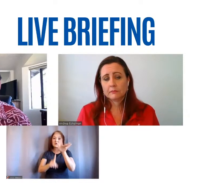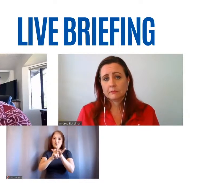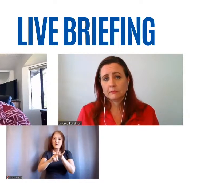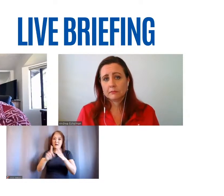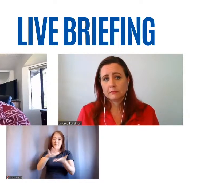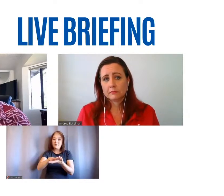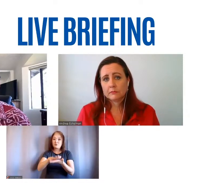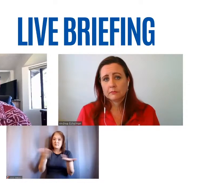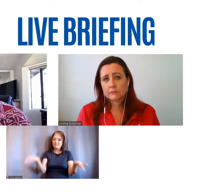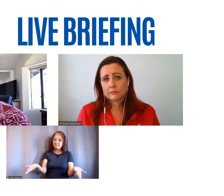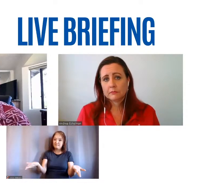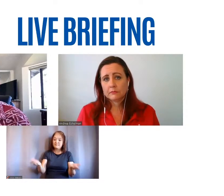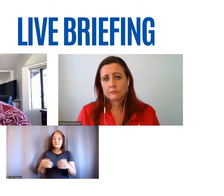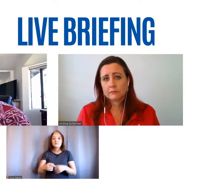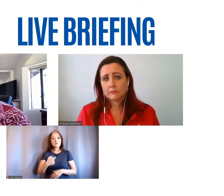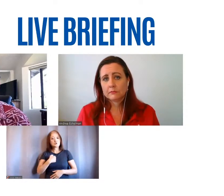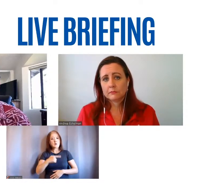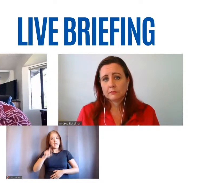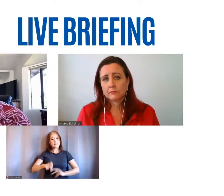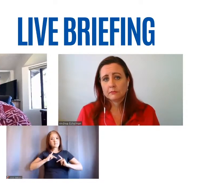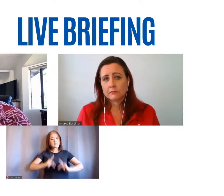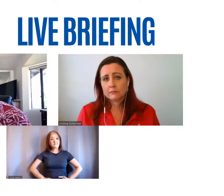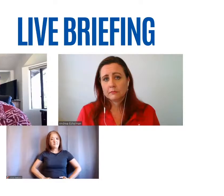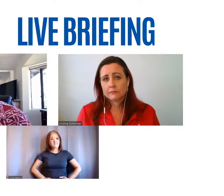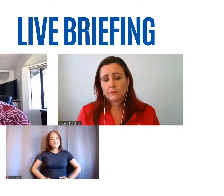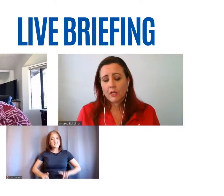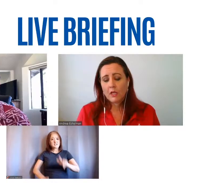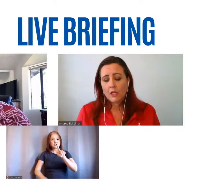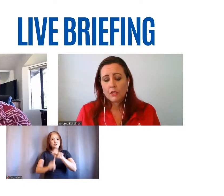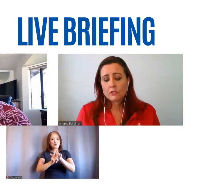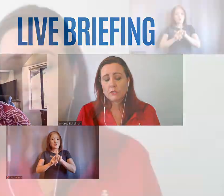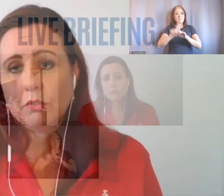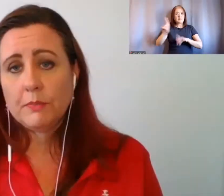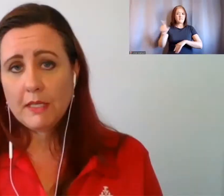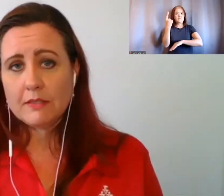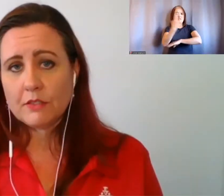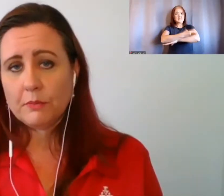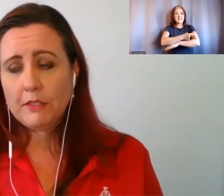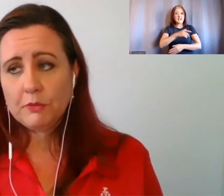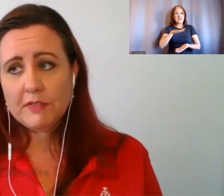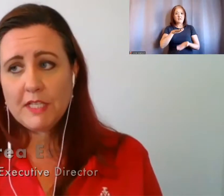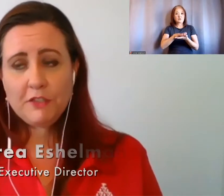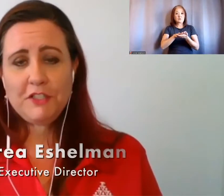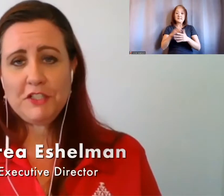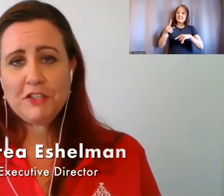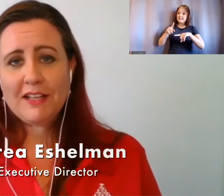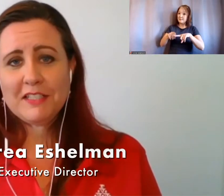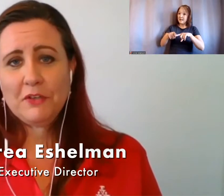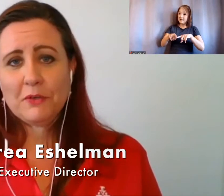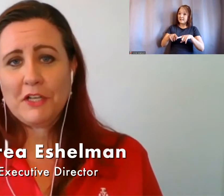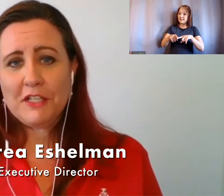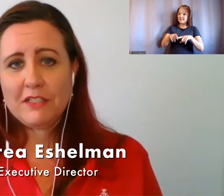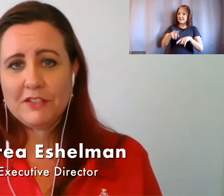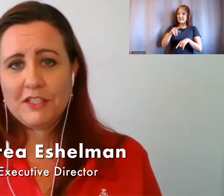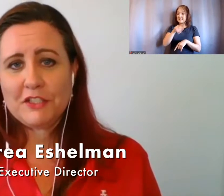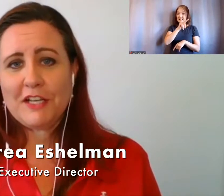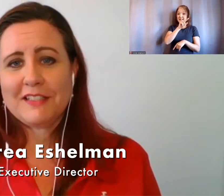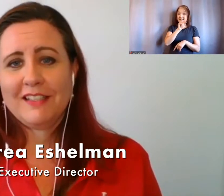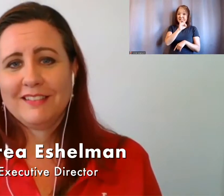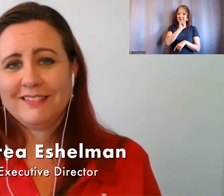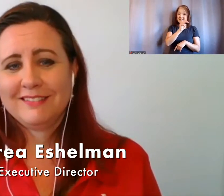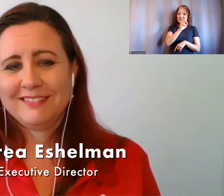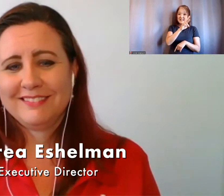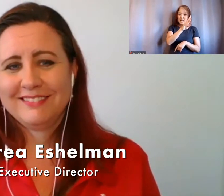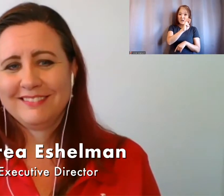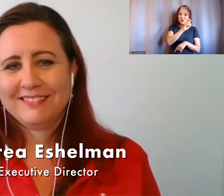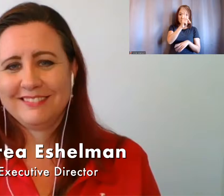Do I have to be physically present on the first day of school? So depends. Do we have a tenured teacher asking or a non-tenured teacher